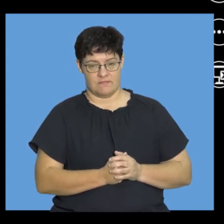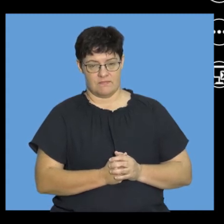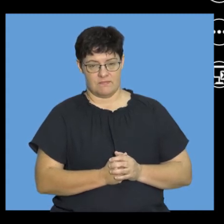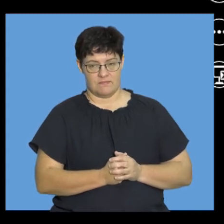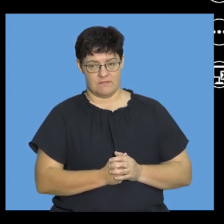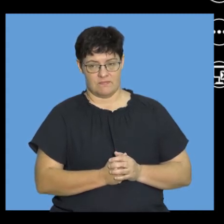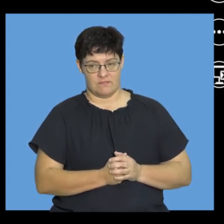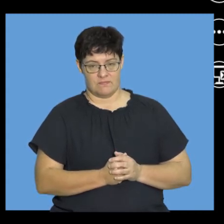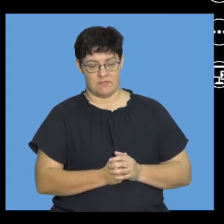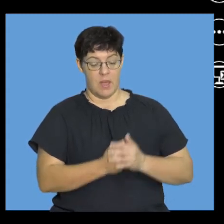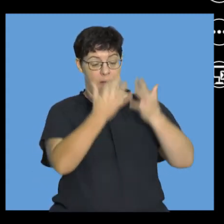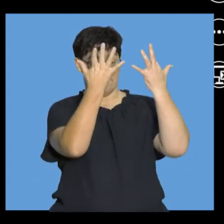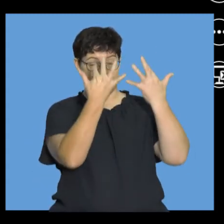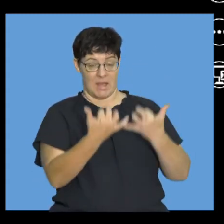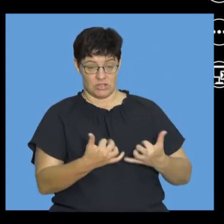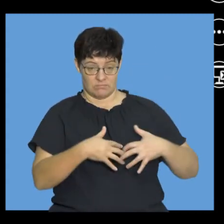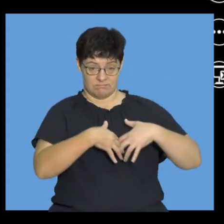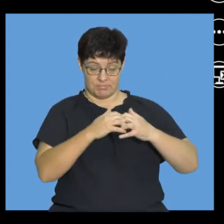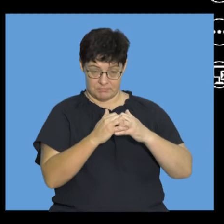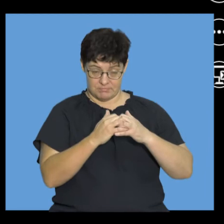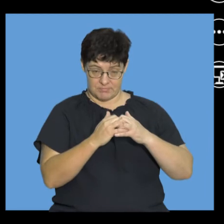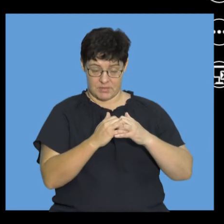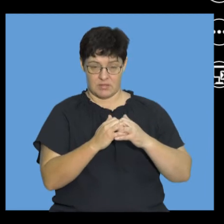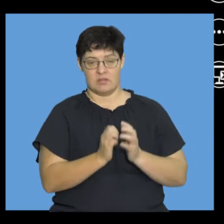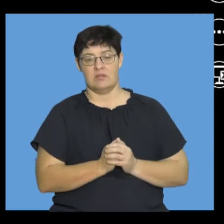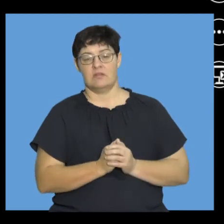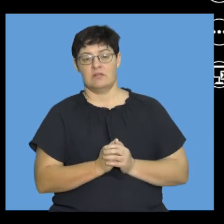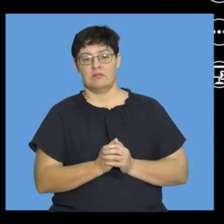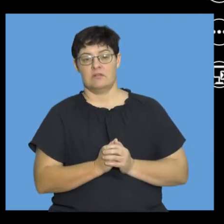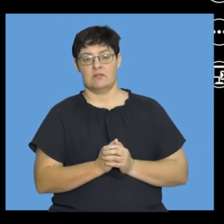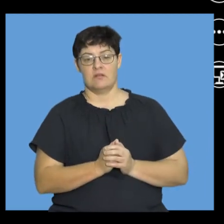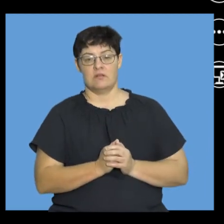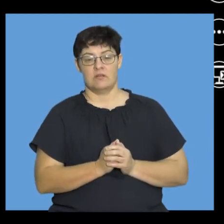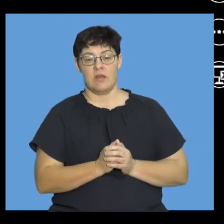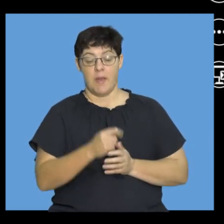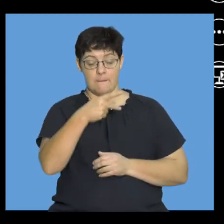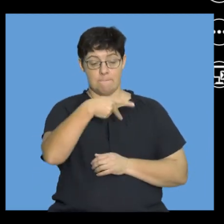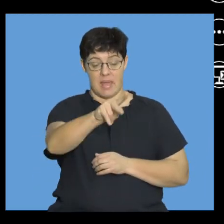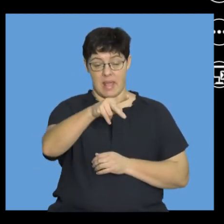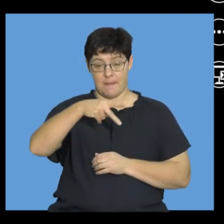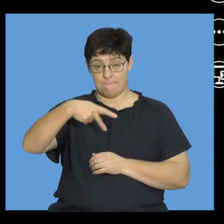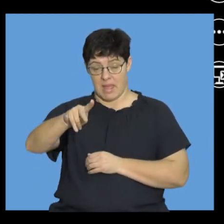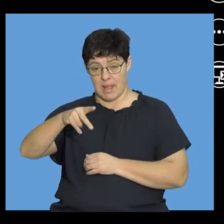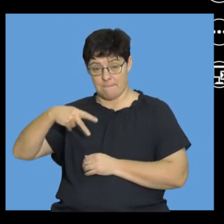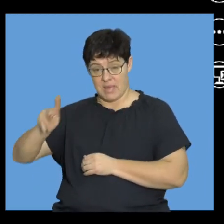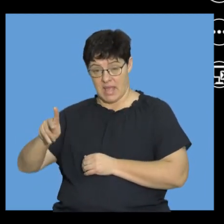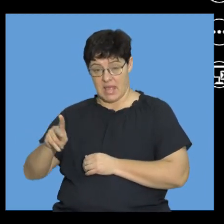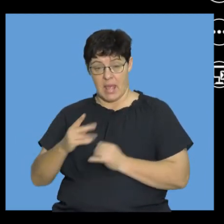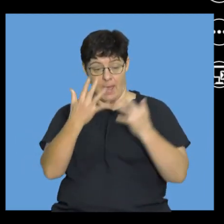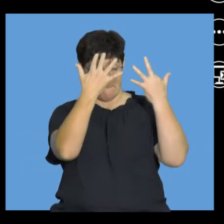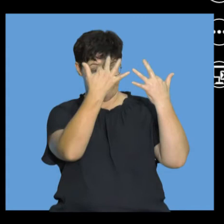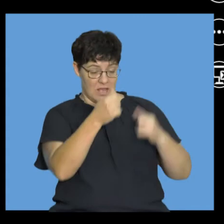When you are doing your budgeting, it is important that the monitoring of payments according to the